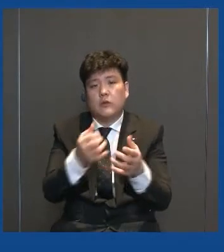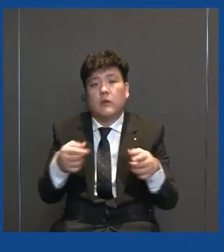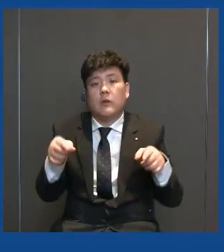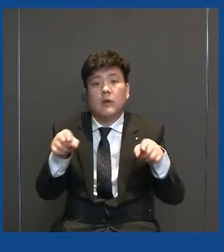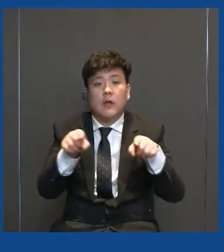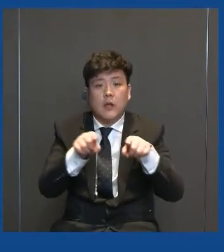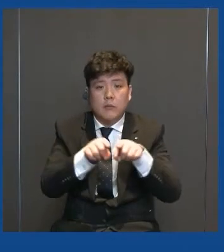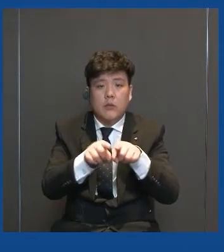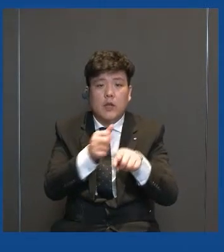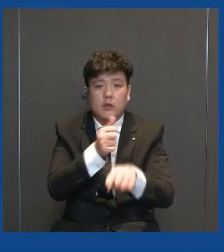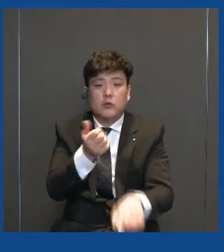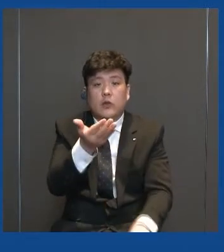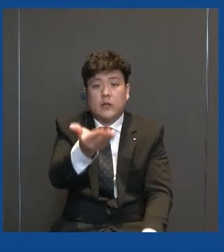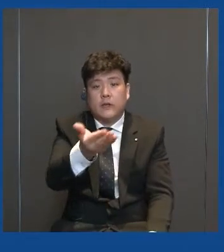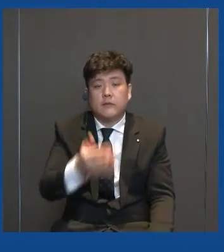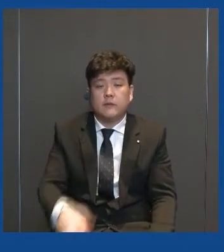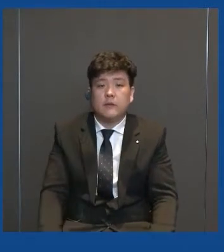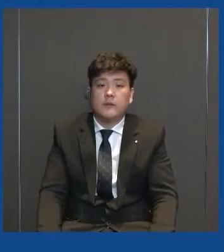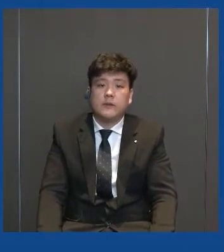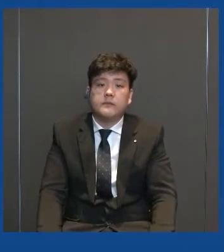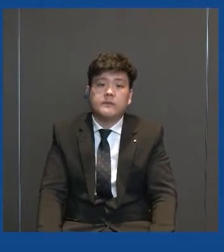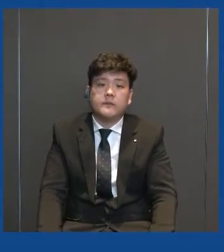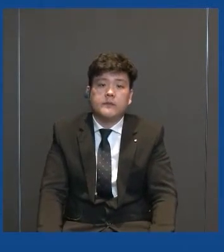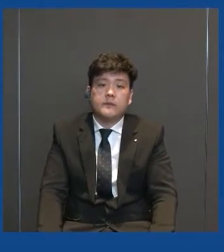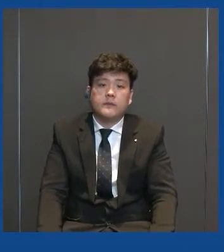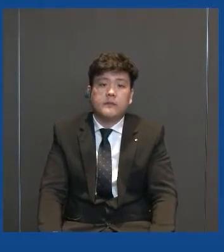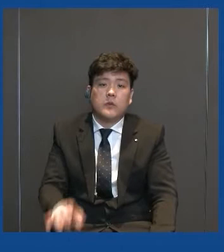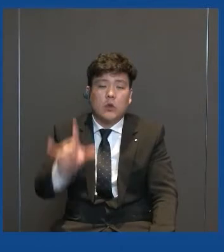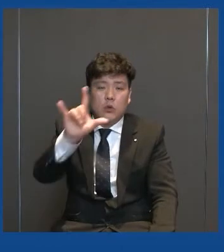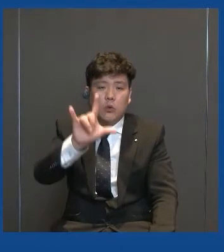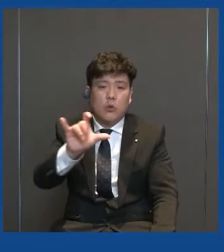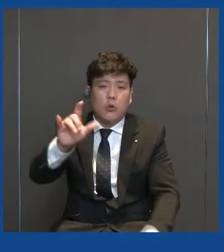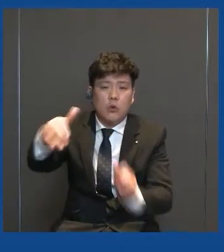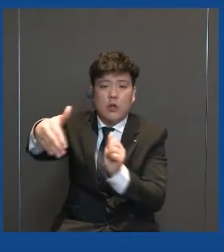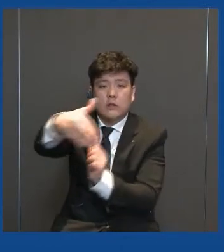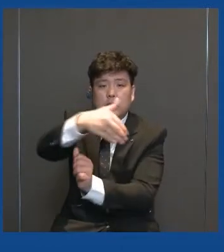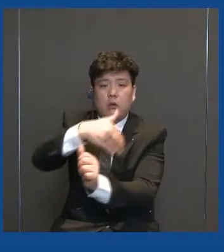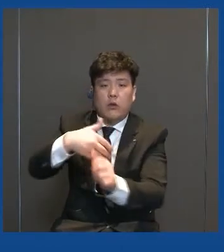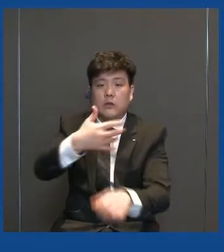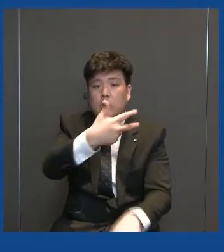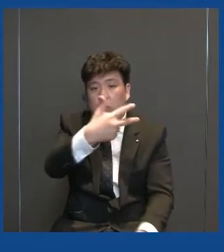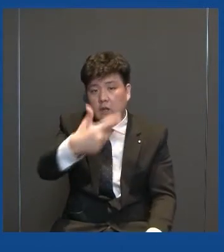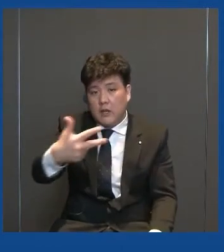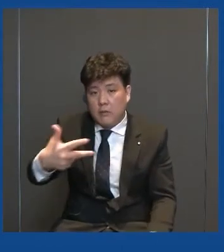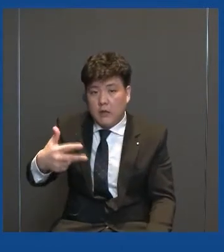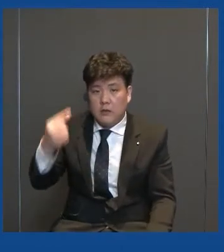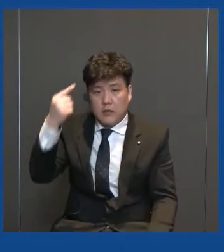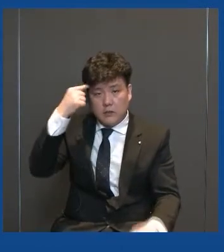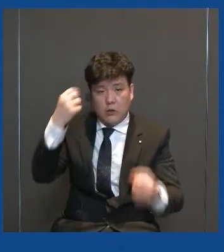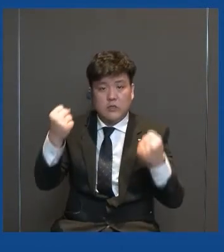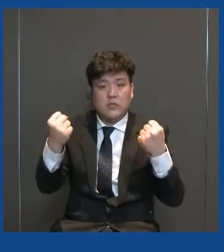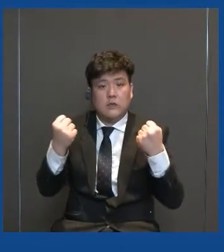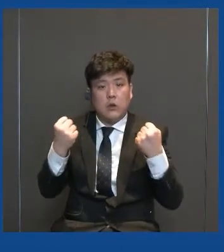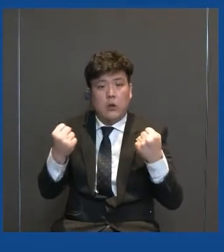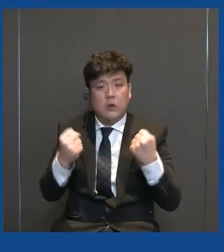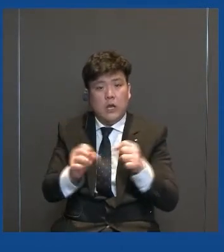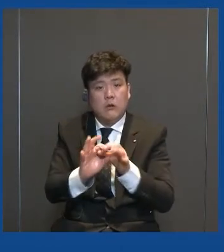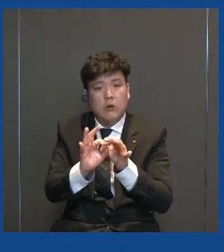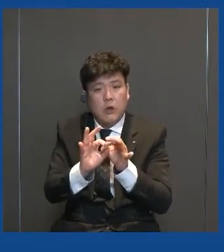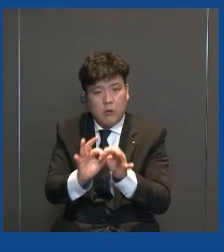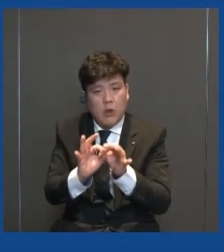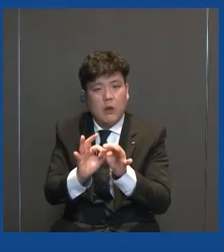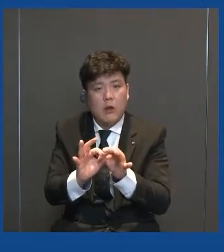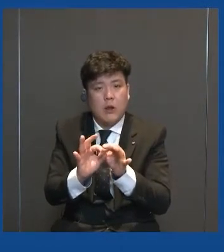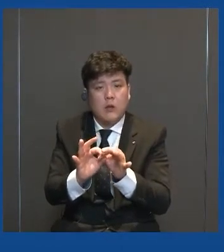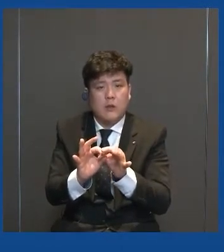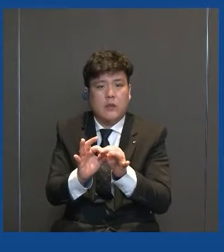COVID-19 pandemic. It's from the University of Copenhagen, and it showed that despite being at a significantly higher